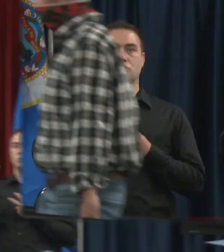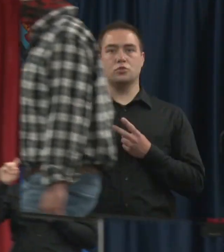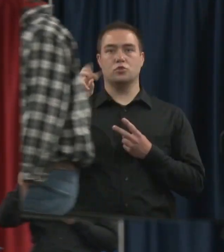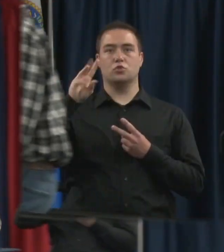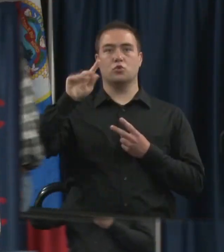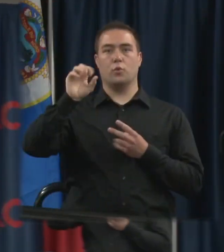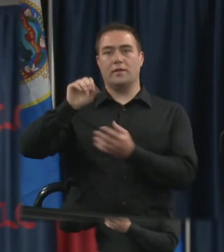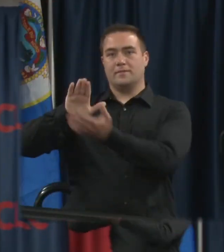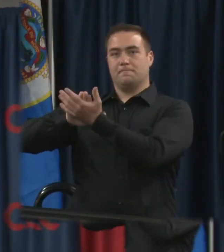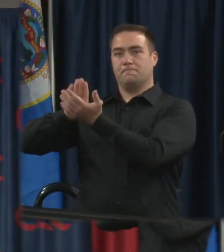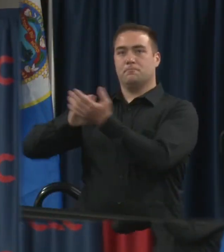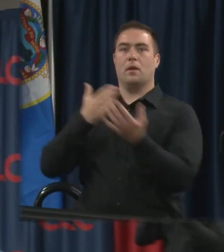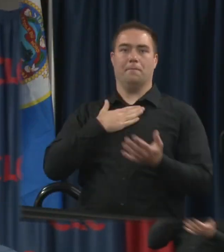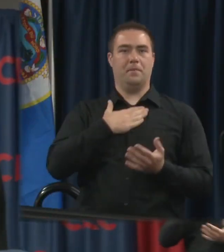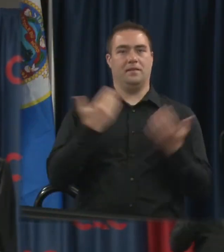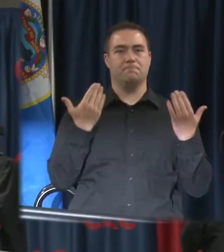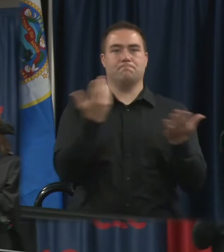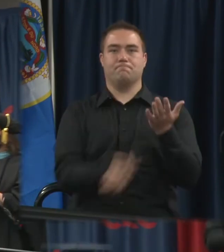Please rise.